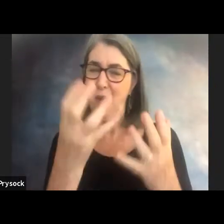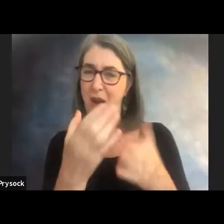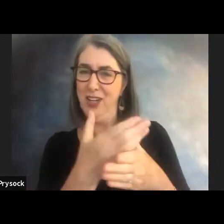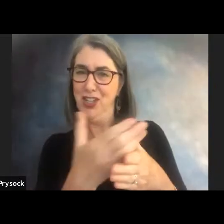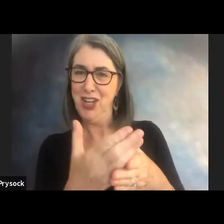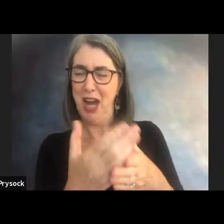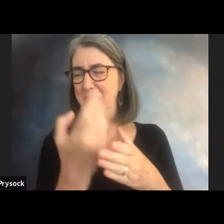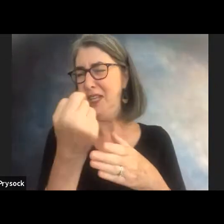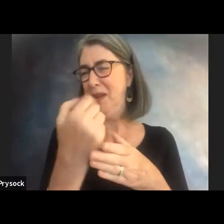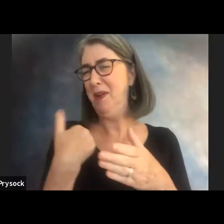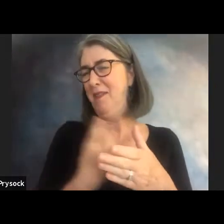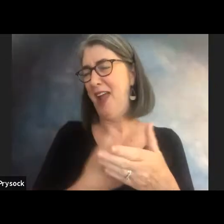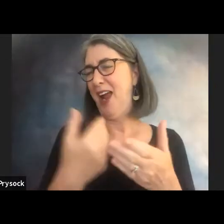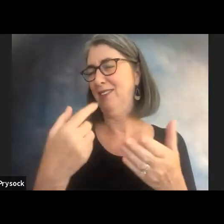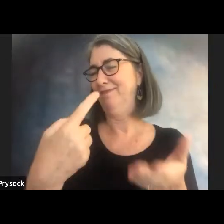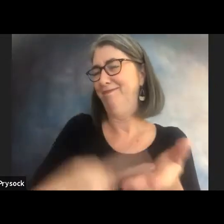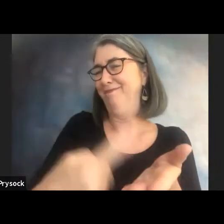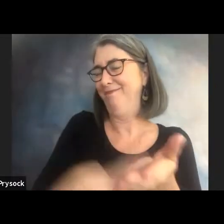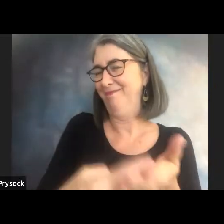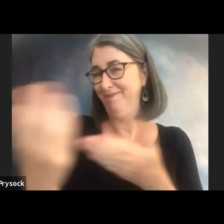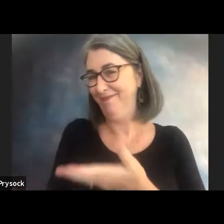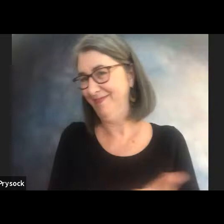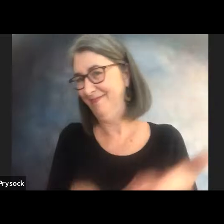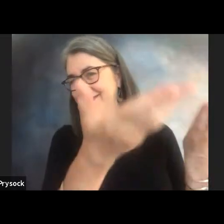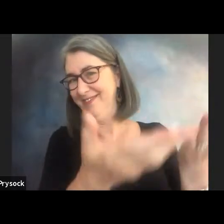share a bit of our conversation. Here they are.